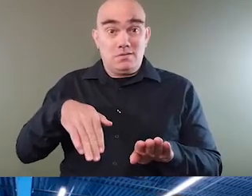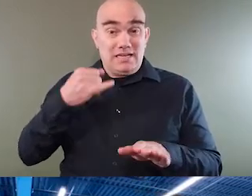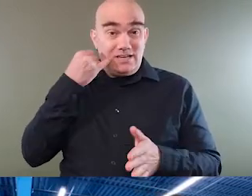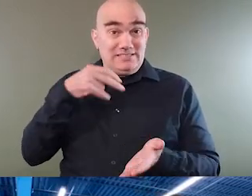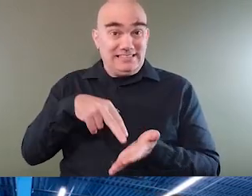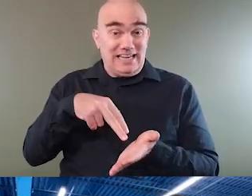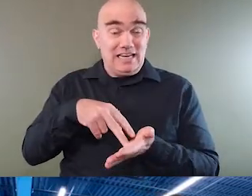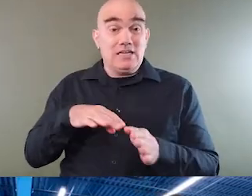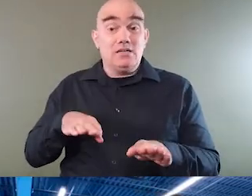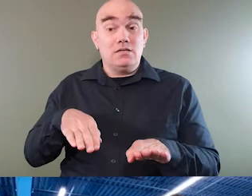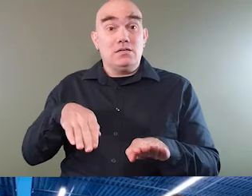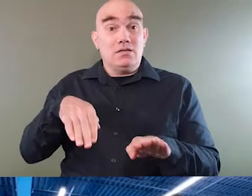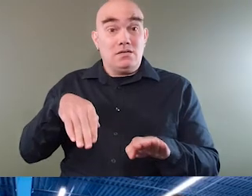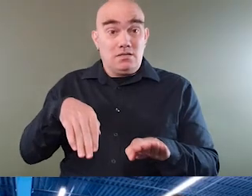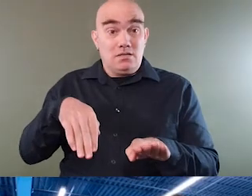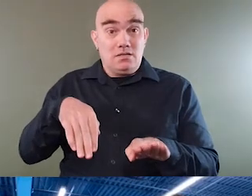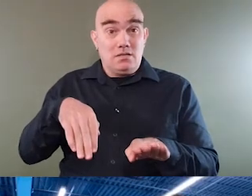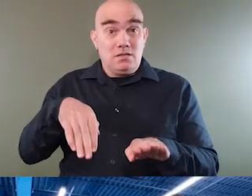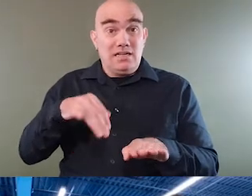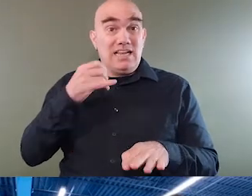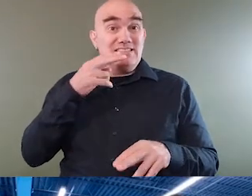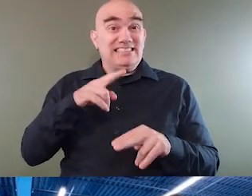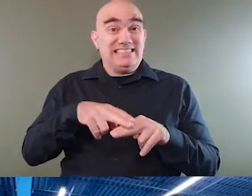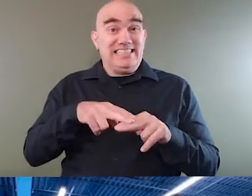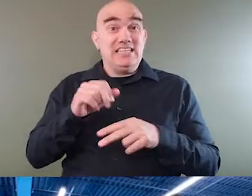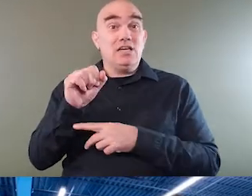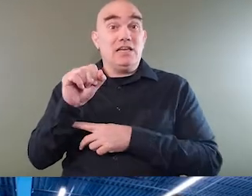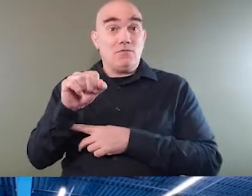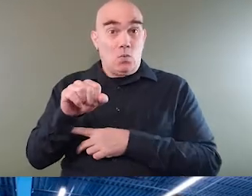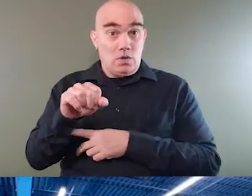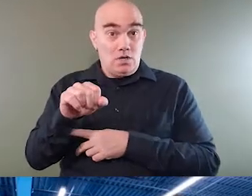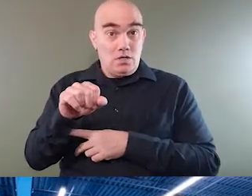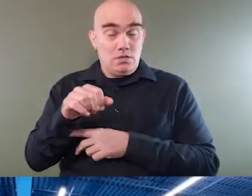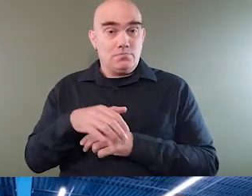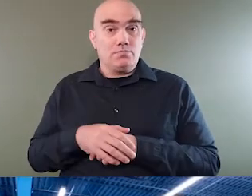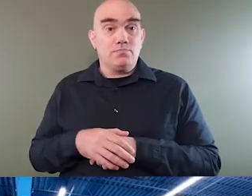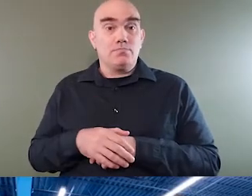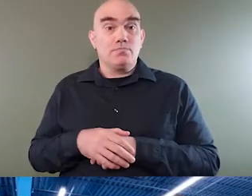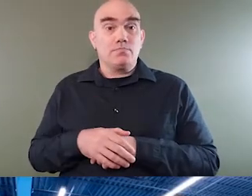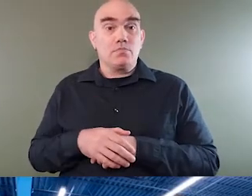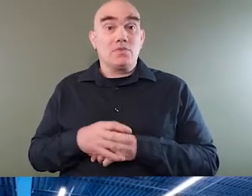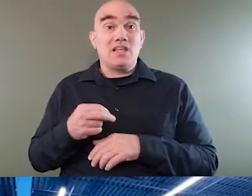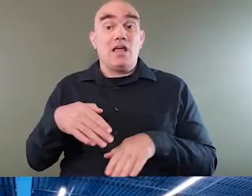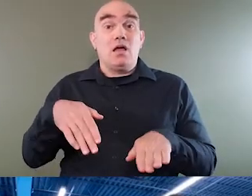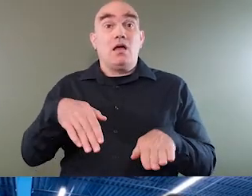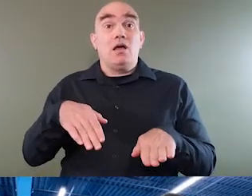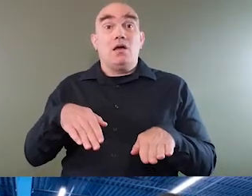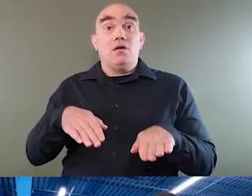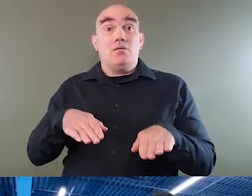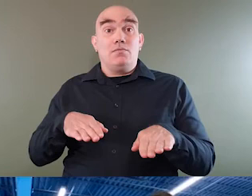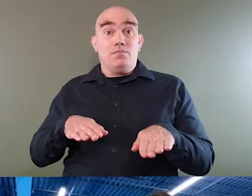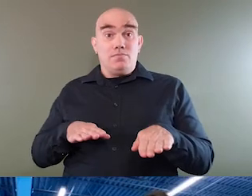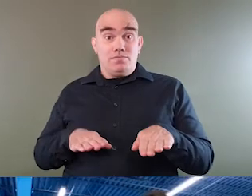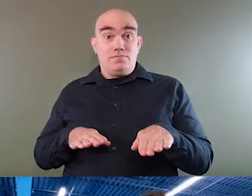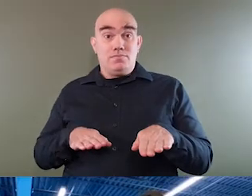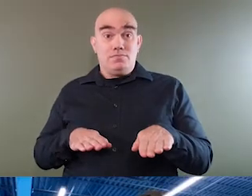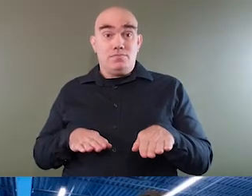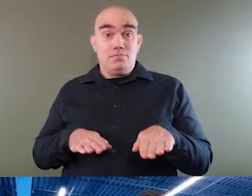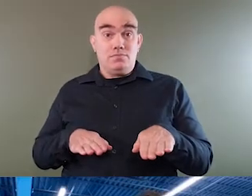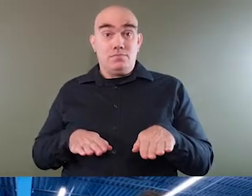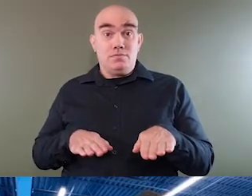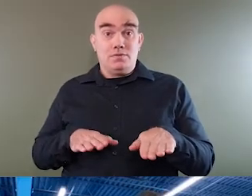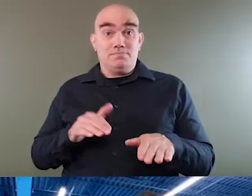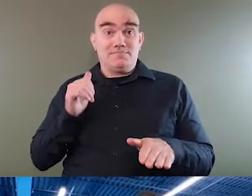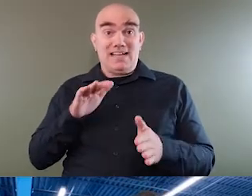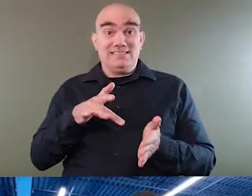up. Seated, lean forward. And then begin to bring your heel back down, your body back